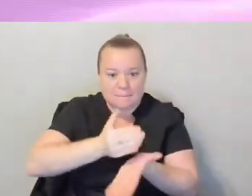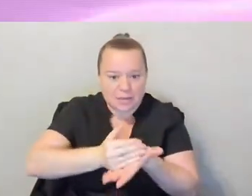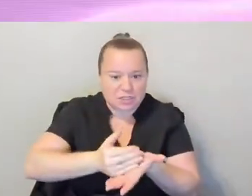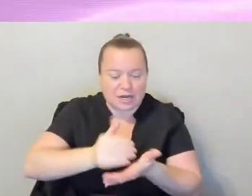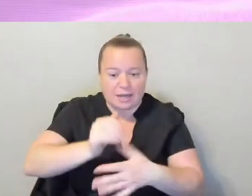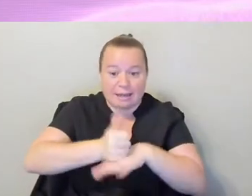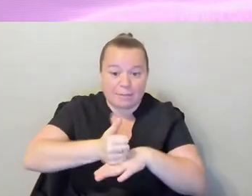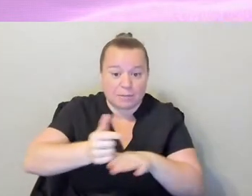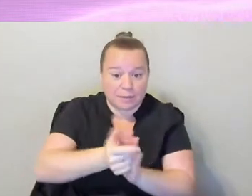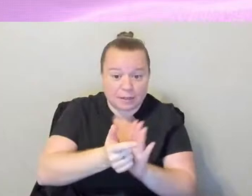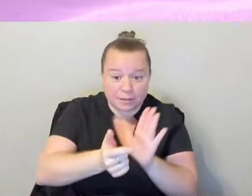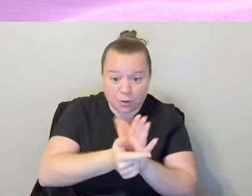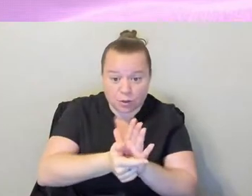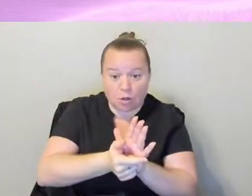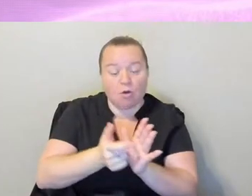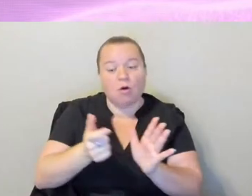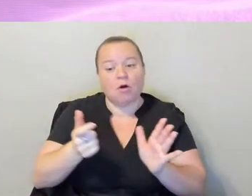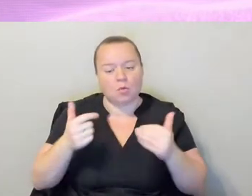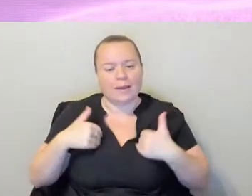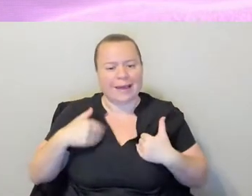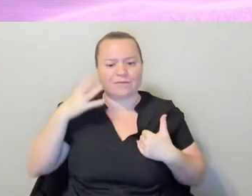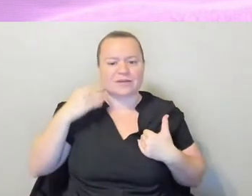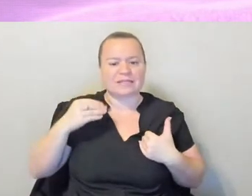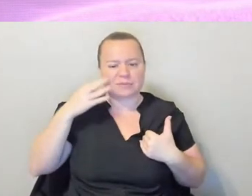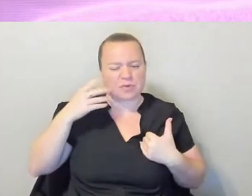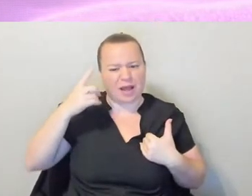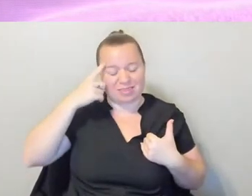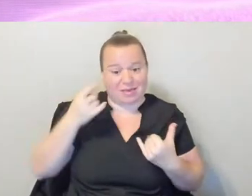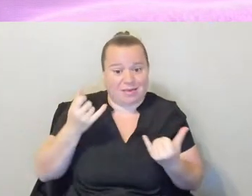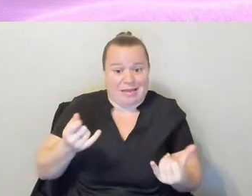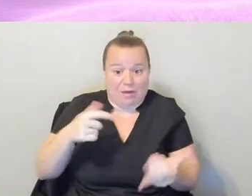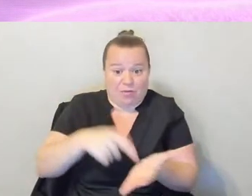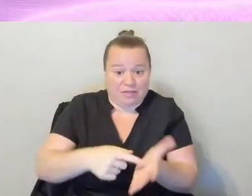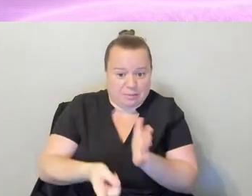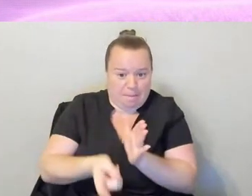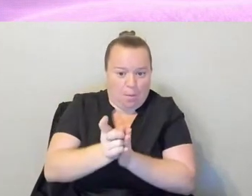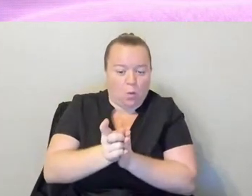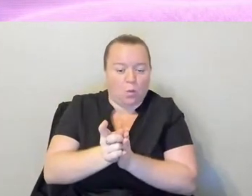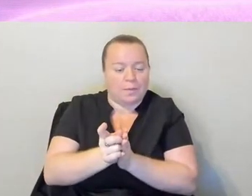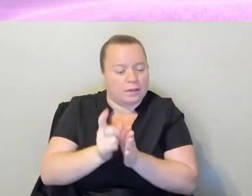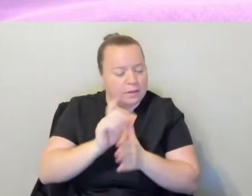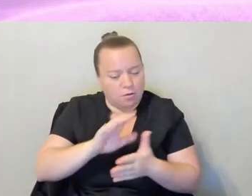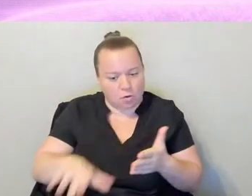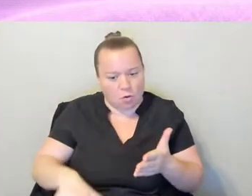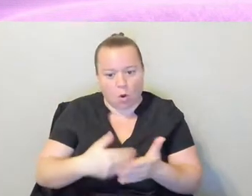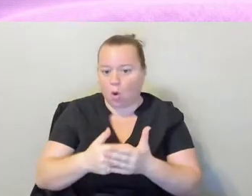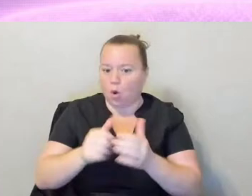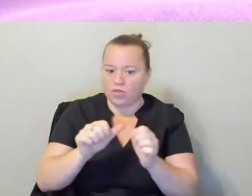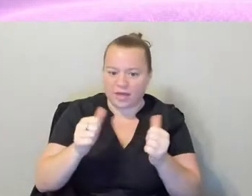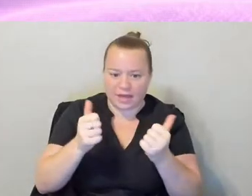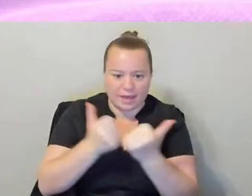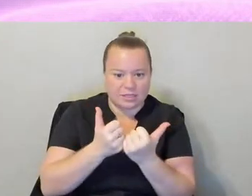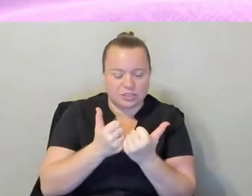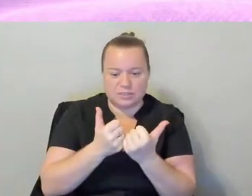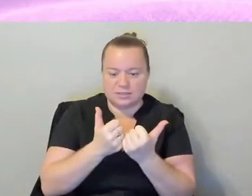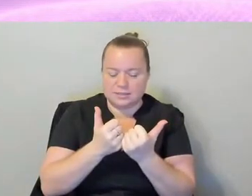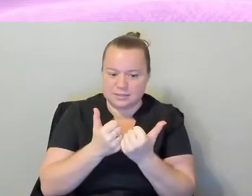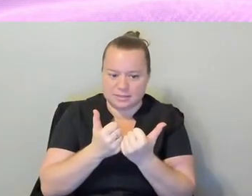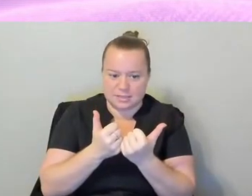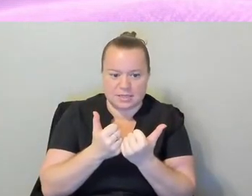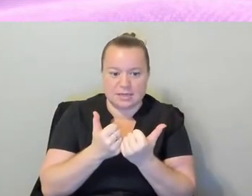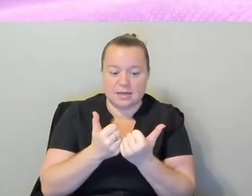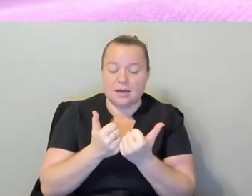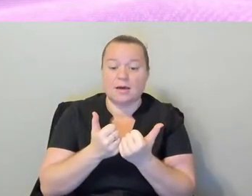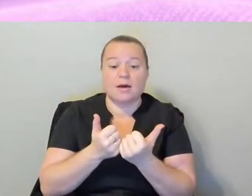law, and I think we need in this moment that all the agents, the actors that are going to develop